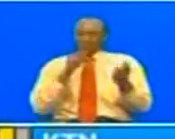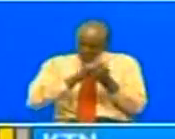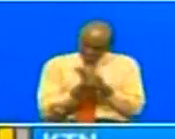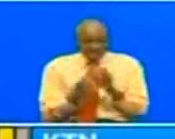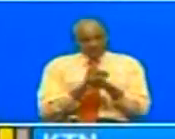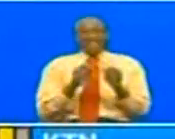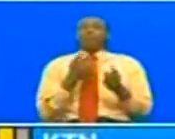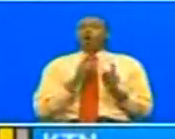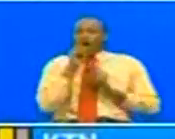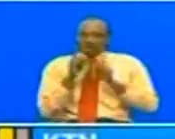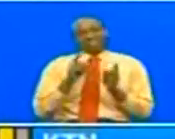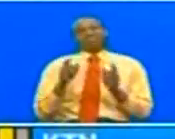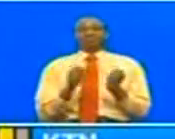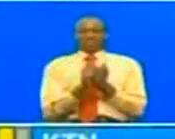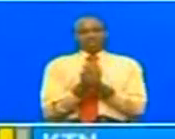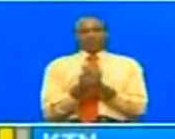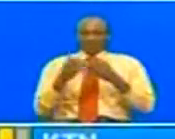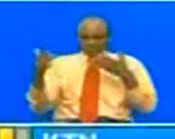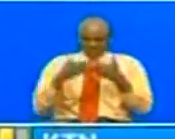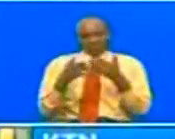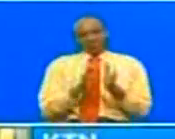again, you don't feel it. Yes.